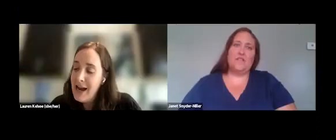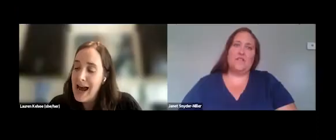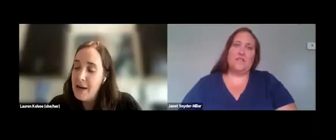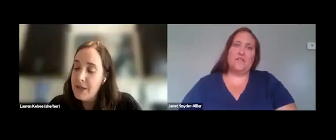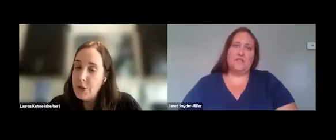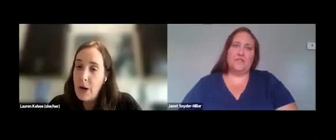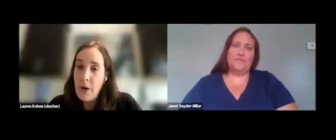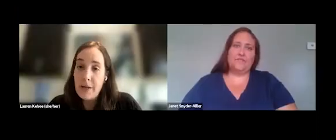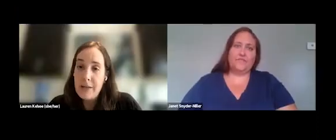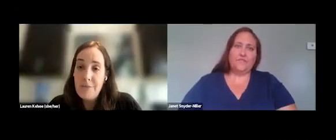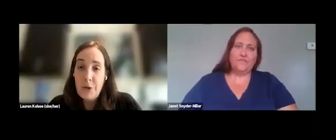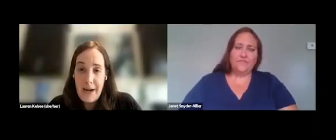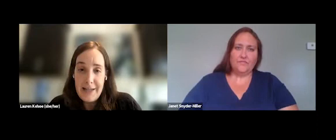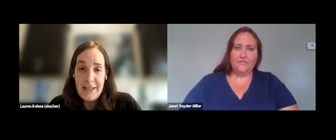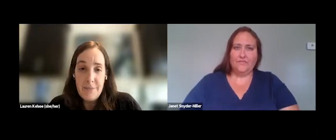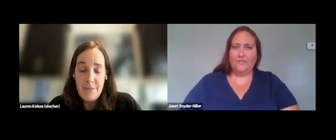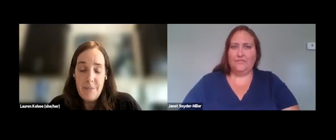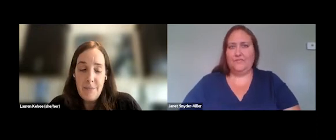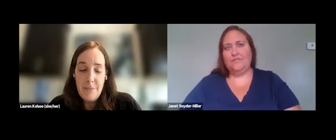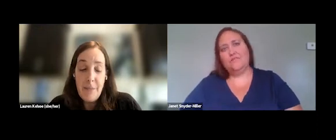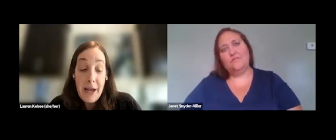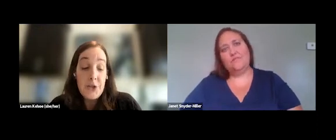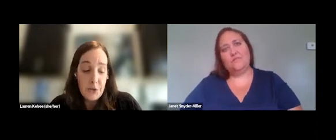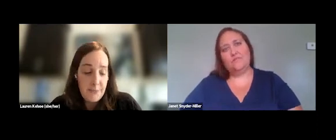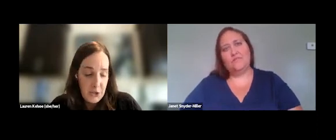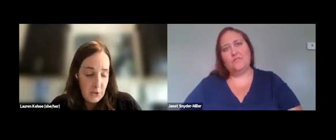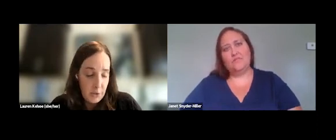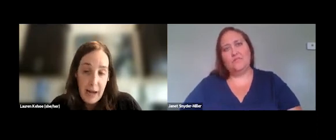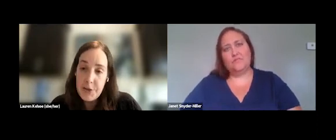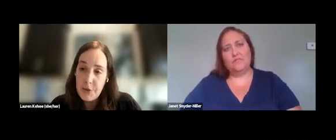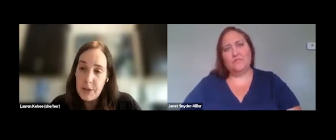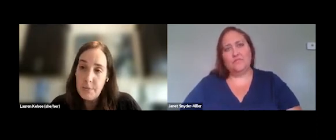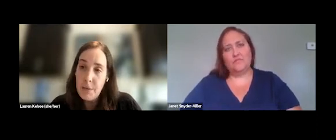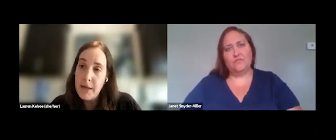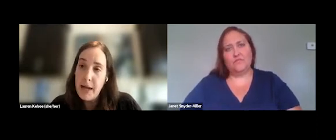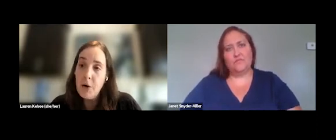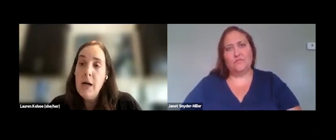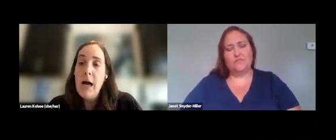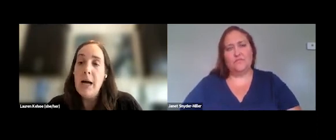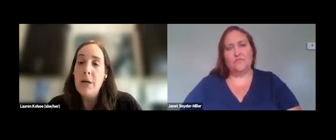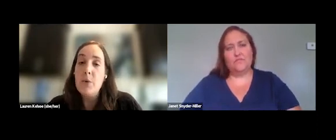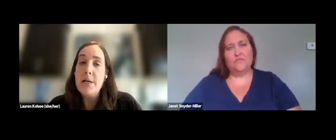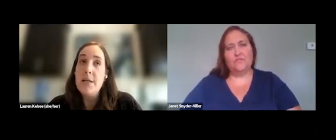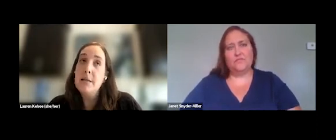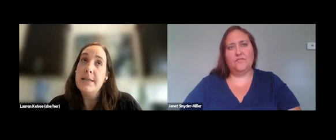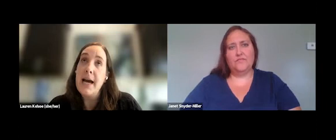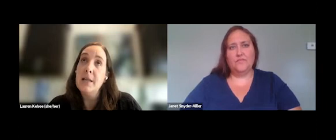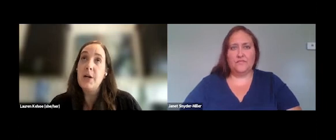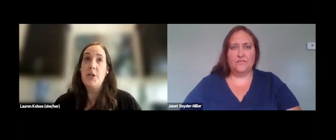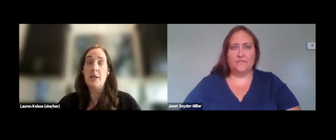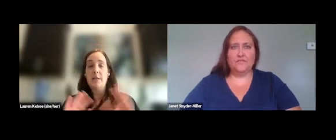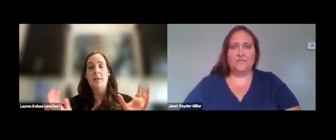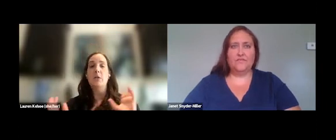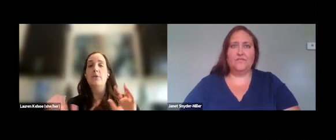guide. And so I want to provide some milestones. I've mentioned the word milestones a bit now. And we designed